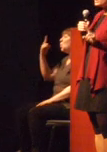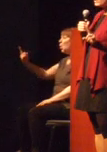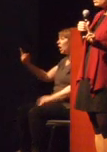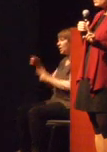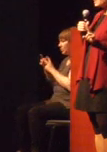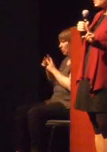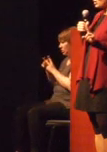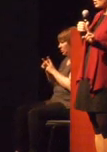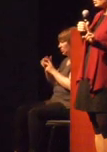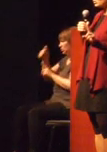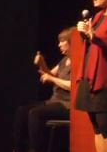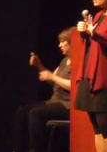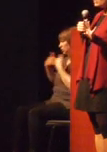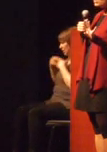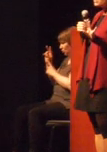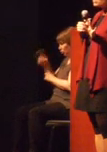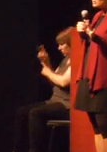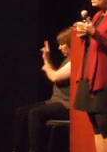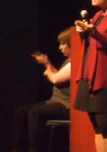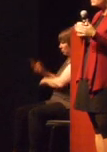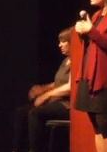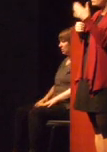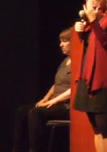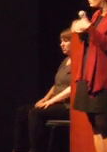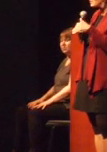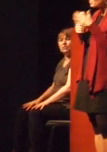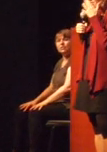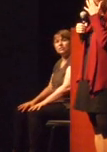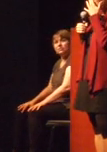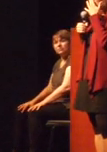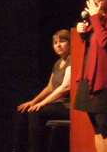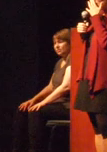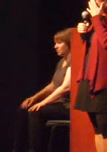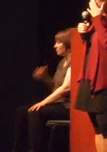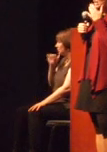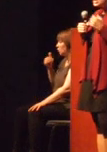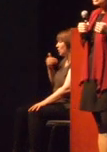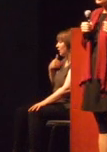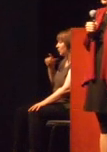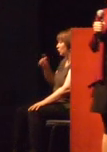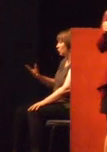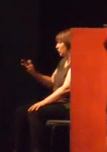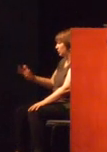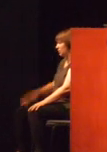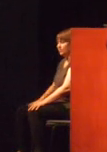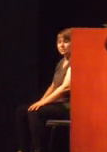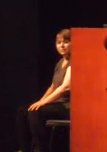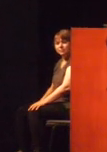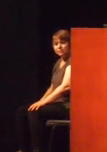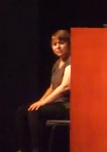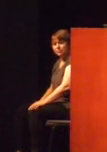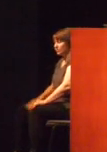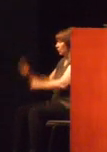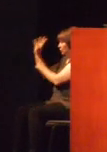that you each have 2 minutes to talk. So if you have a group of three, one of you say, I'm gonna go find someone else, okay? So I'm gonna